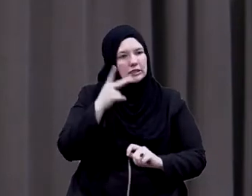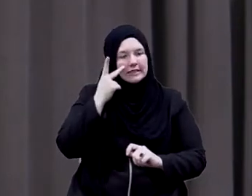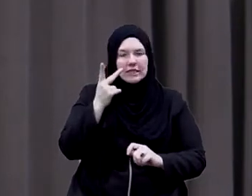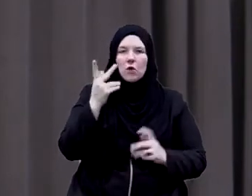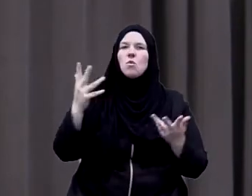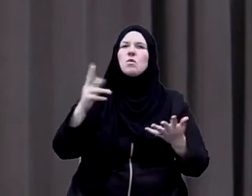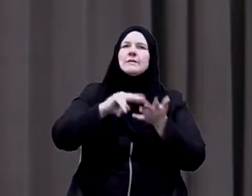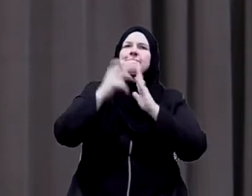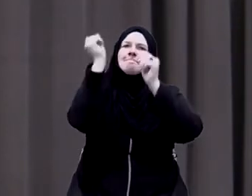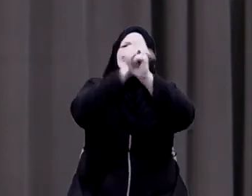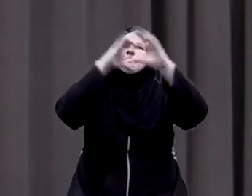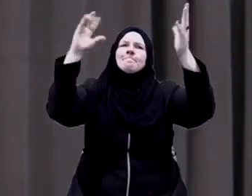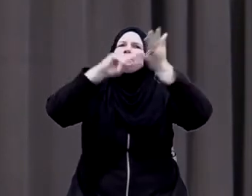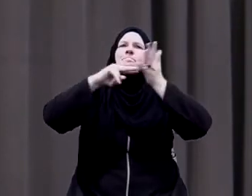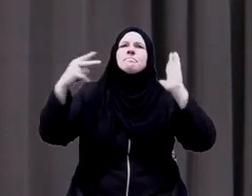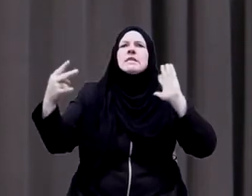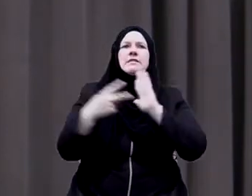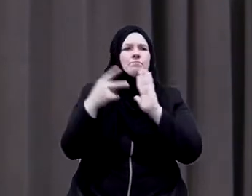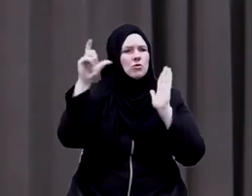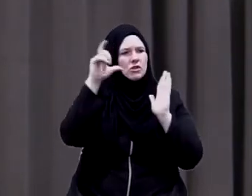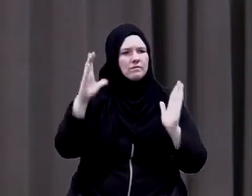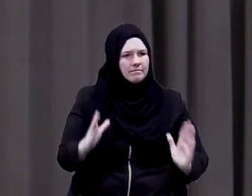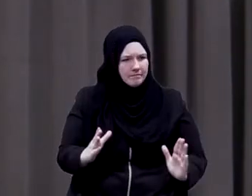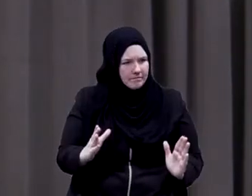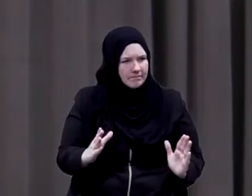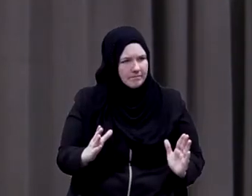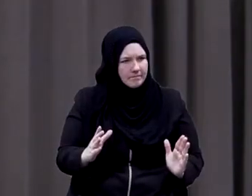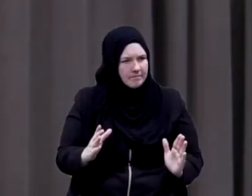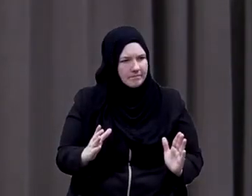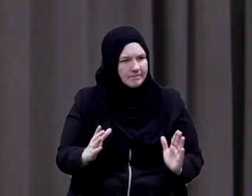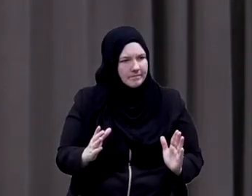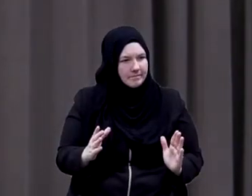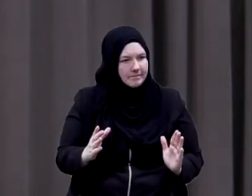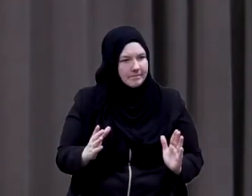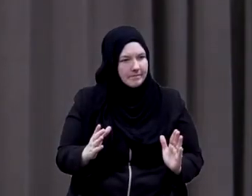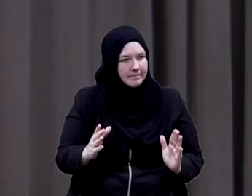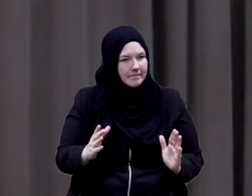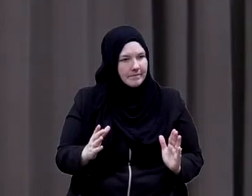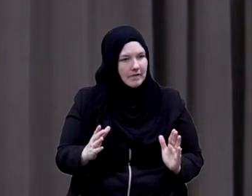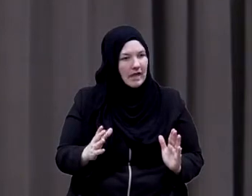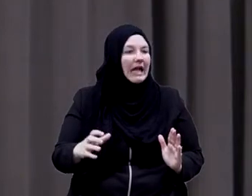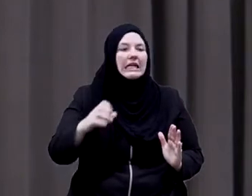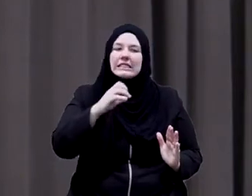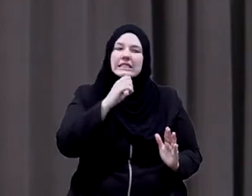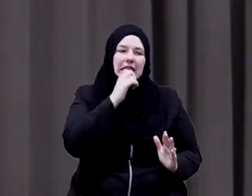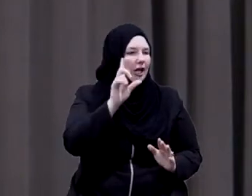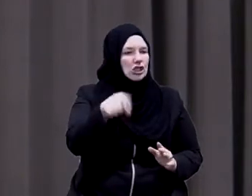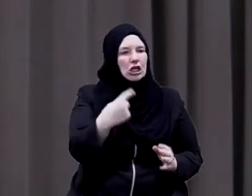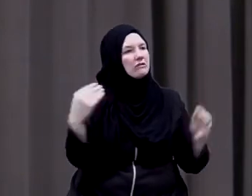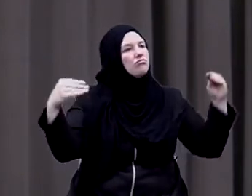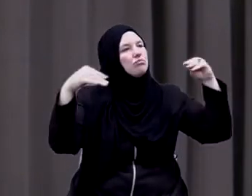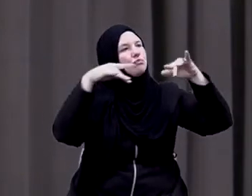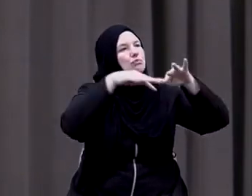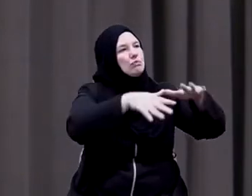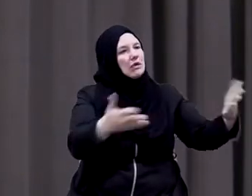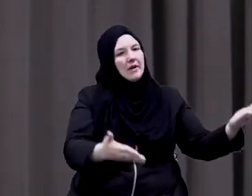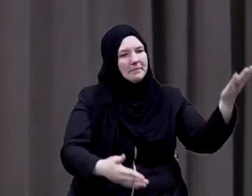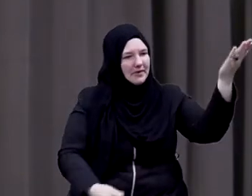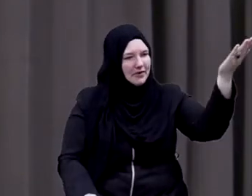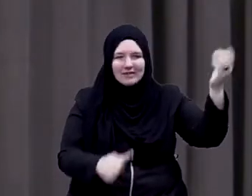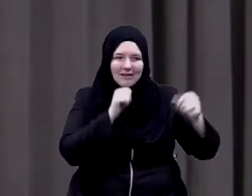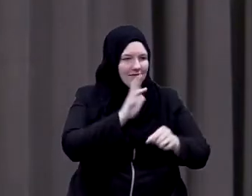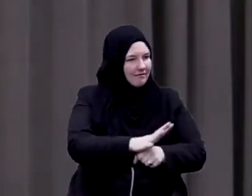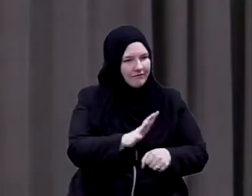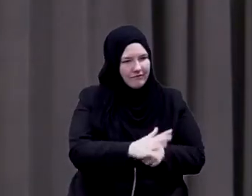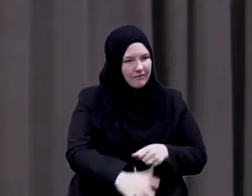Muslim, especially in this country, as much bigger than filling a mosque, or filling a lecture hall,